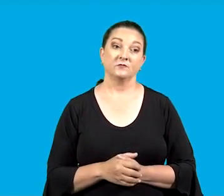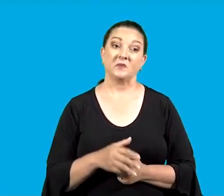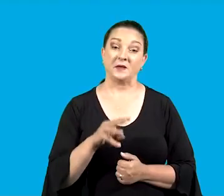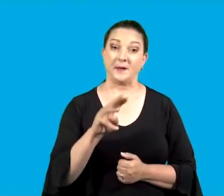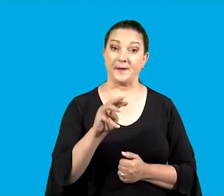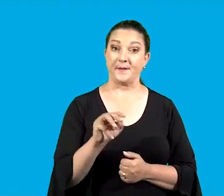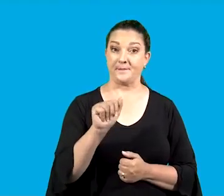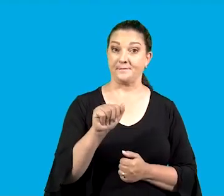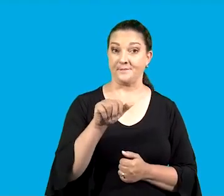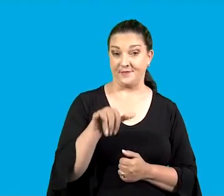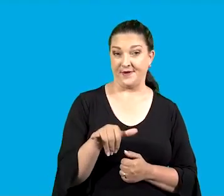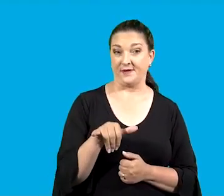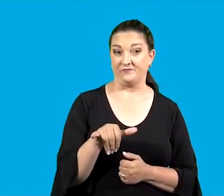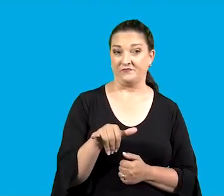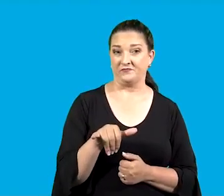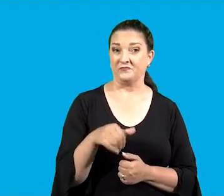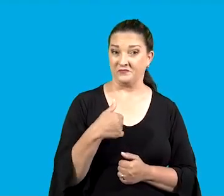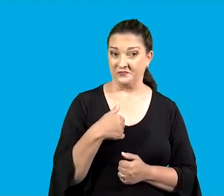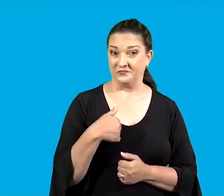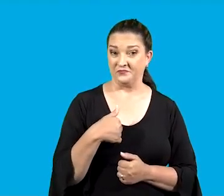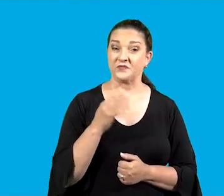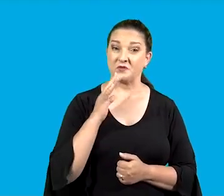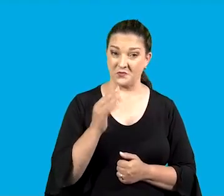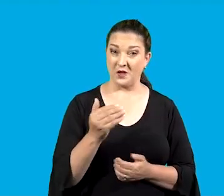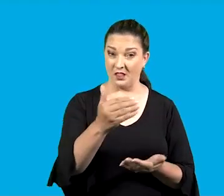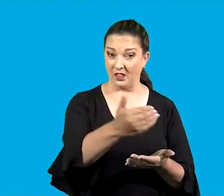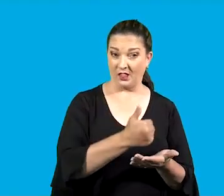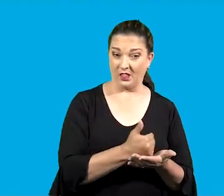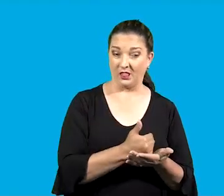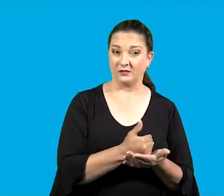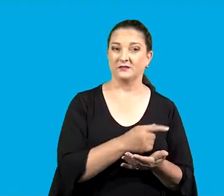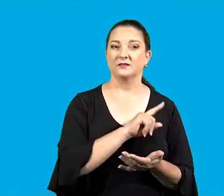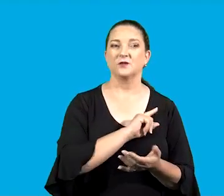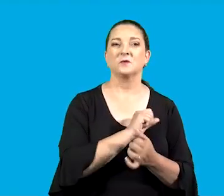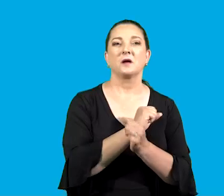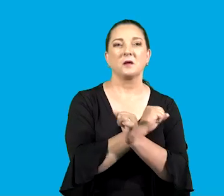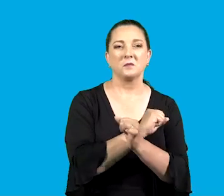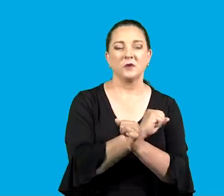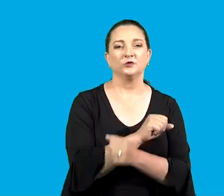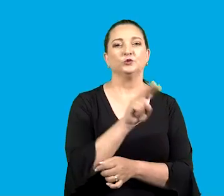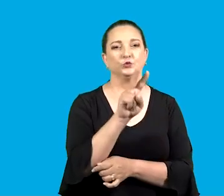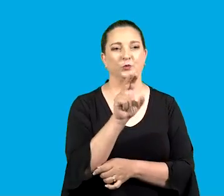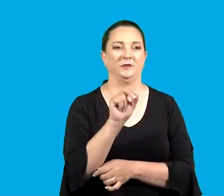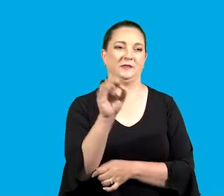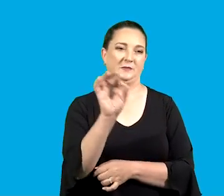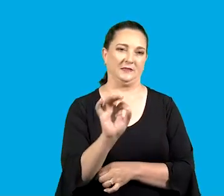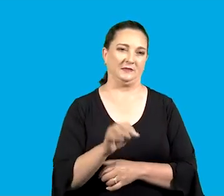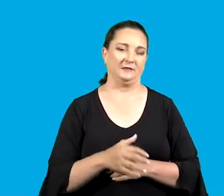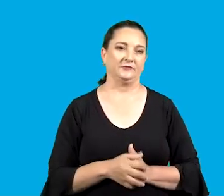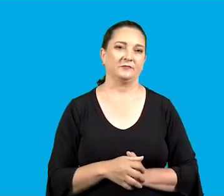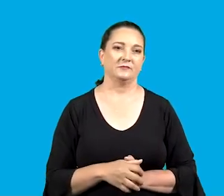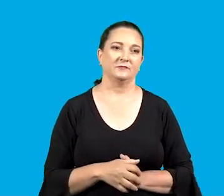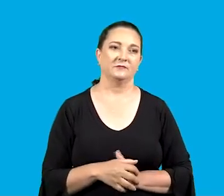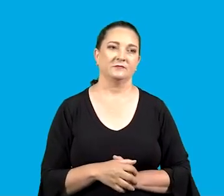since it is in May, I'll collect number 1 in May. So I'll now say multiply. Number 1 is 20%. Multiply